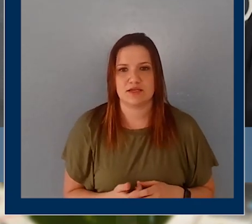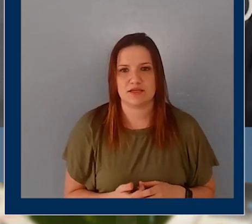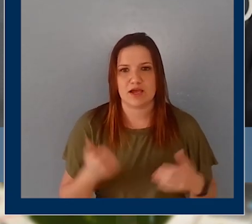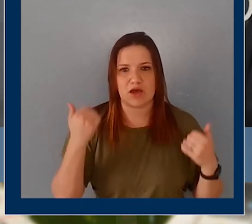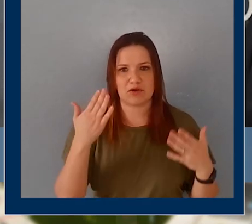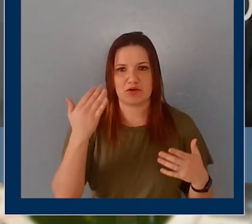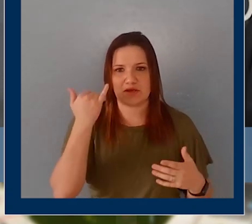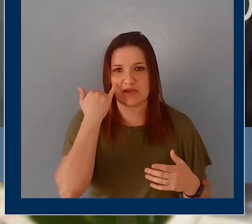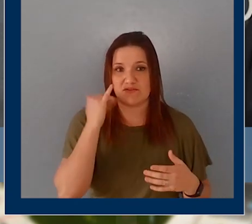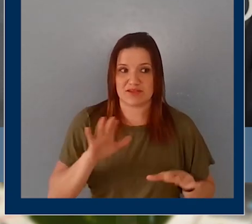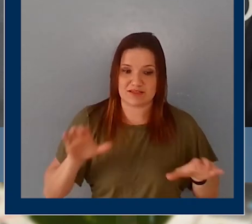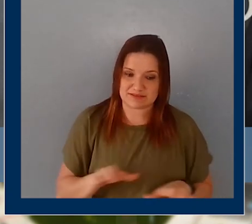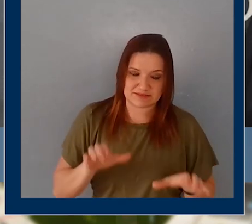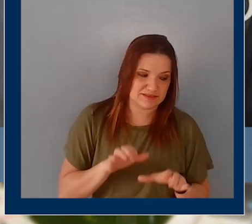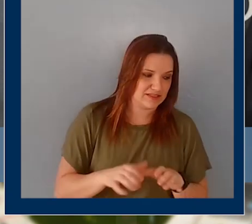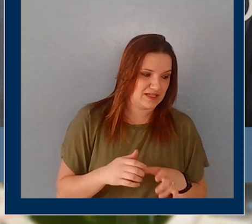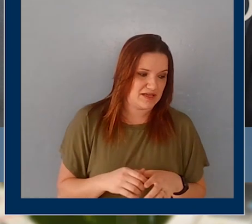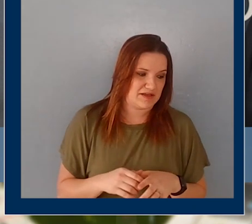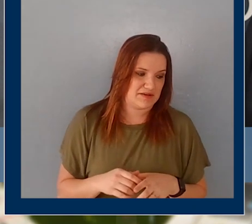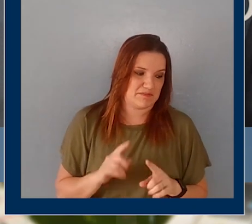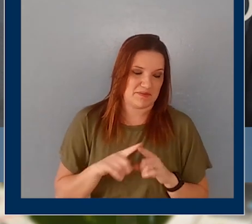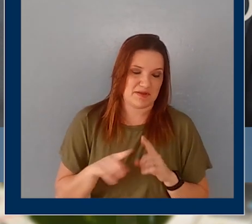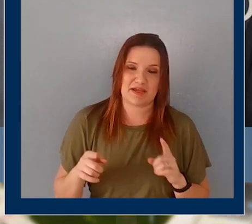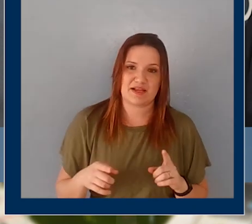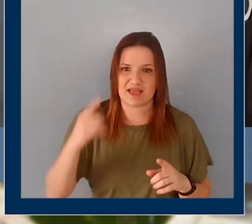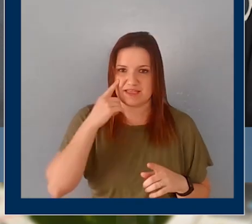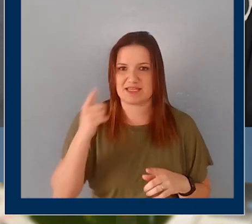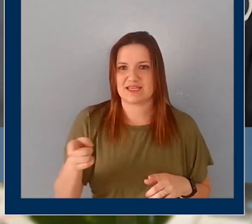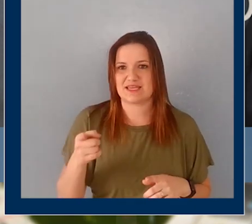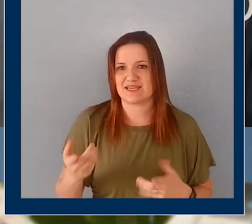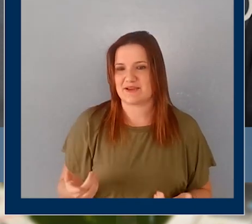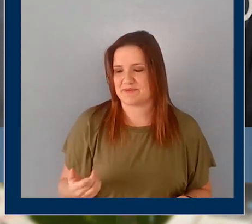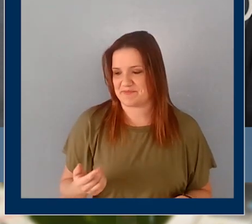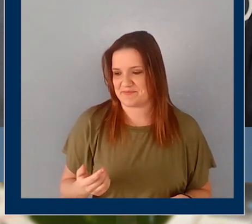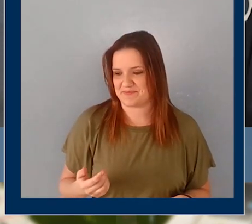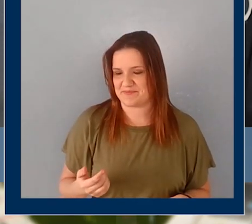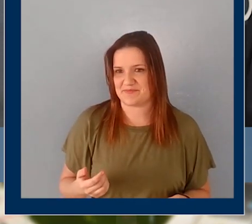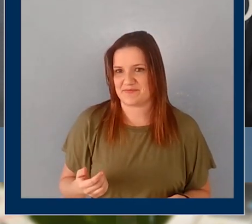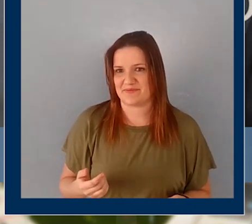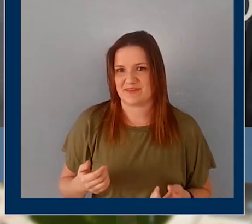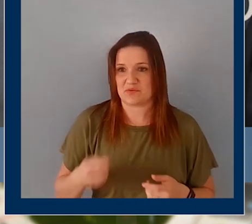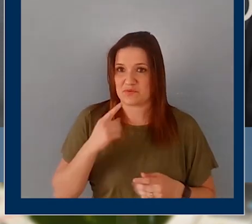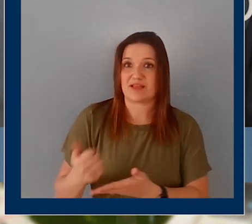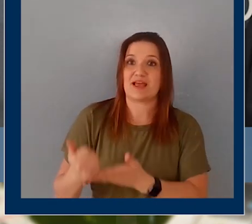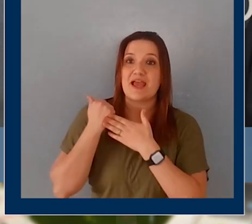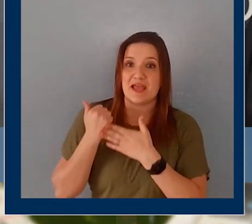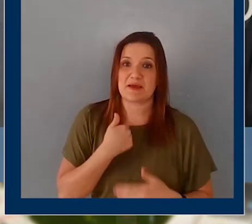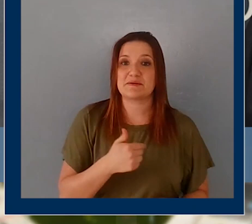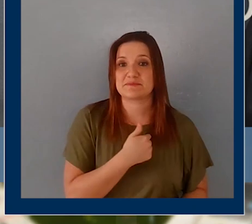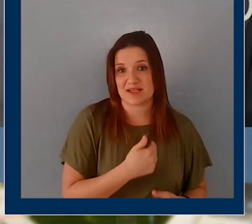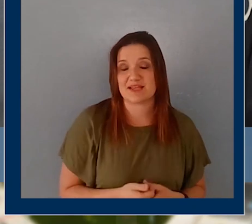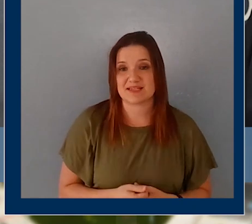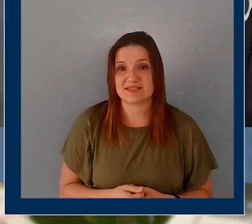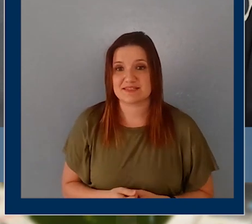also a shout out to the state that we just got 20 brand new ventilators. I don't know if it was earlier this week or late last